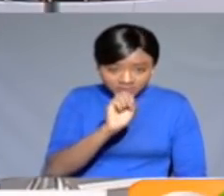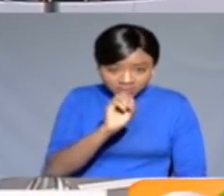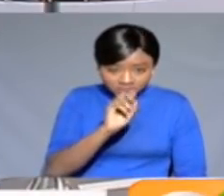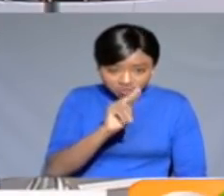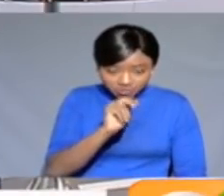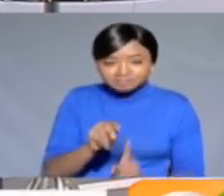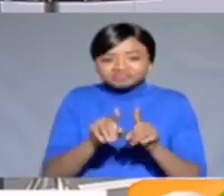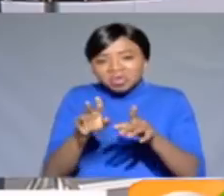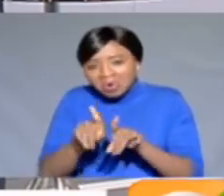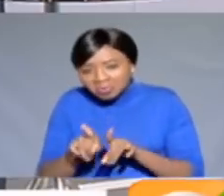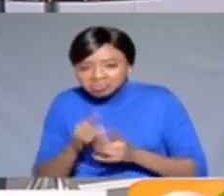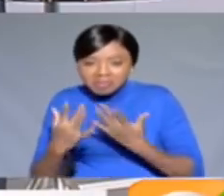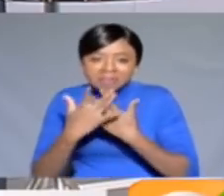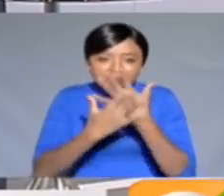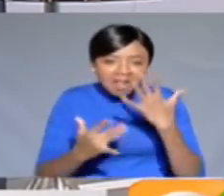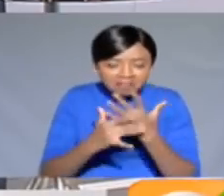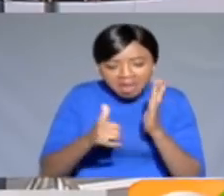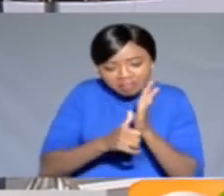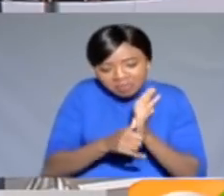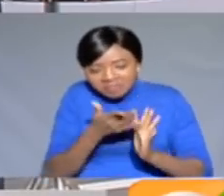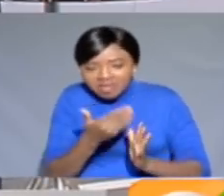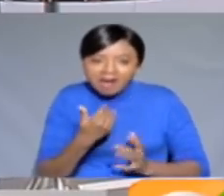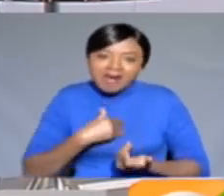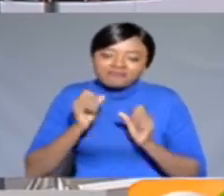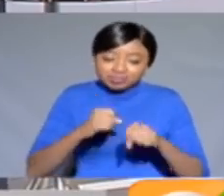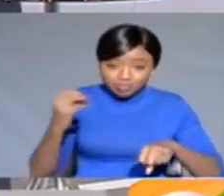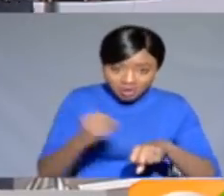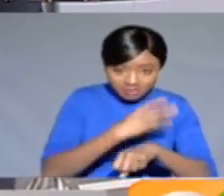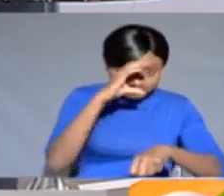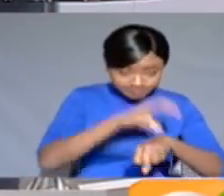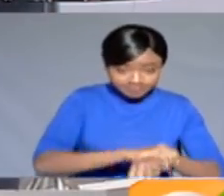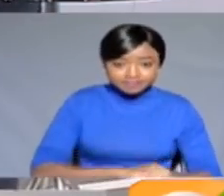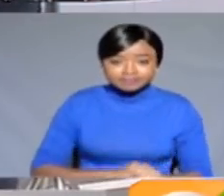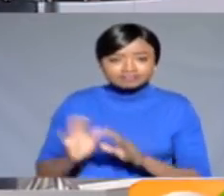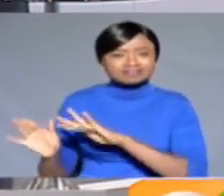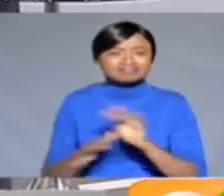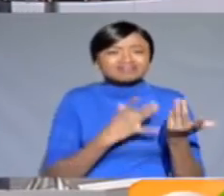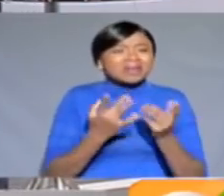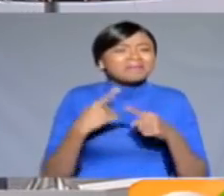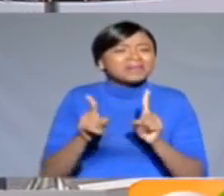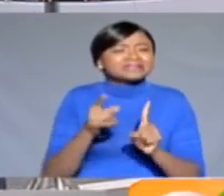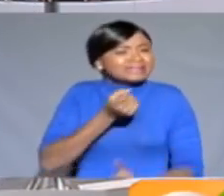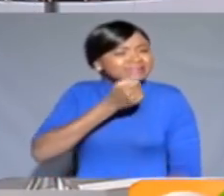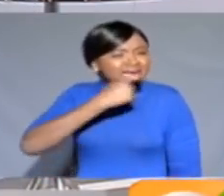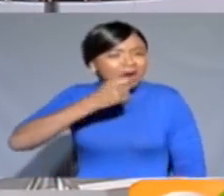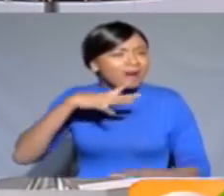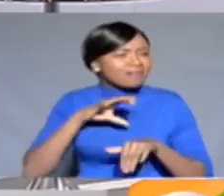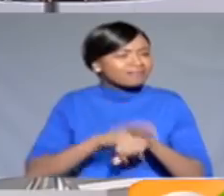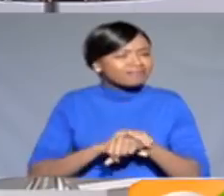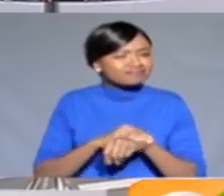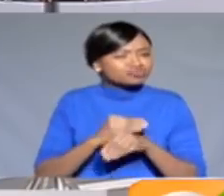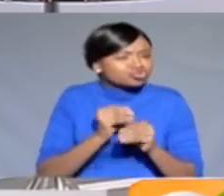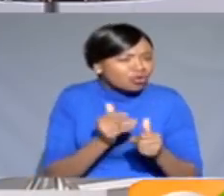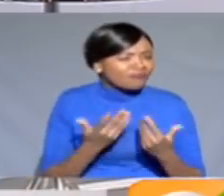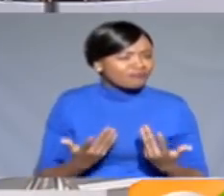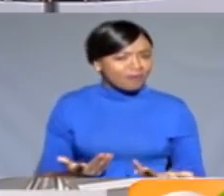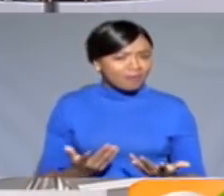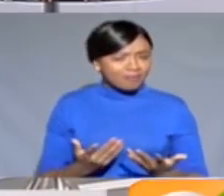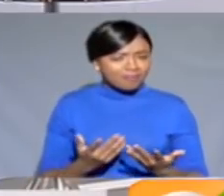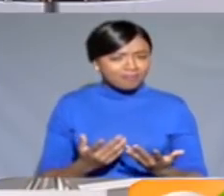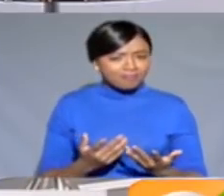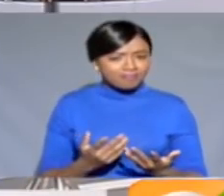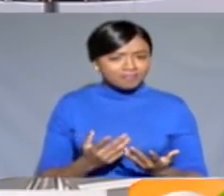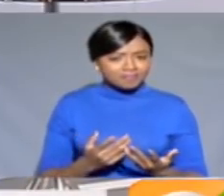disorders or genetic syndromes as well. And finally, in terms of treatment, now the main treatment for acute myeloid leukemia, also known